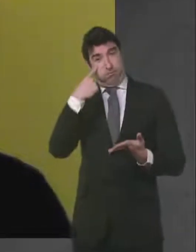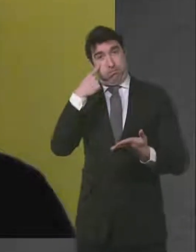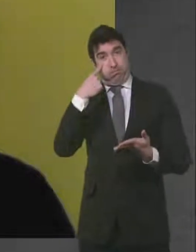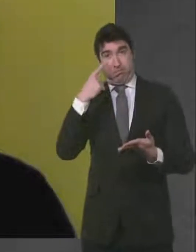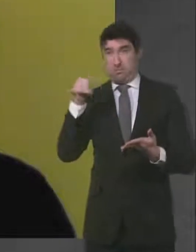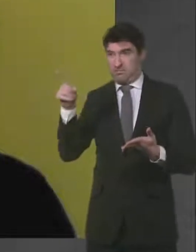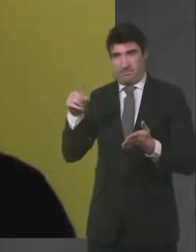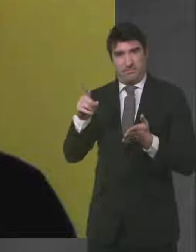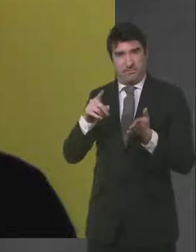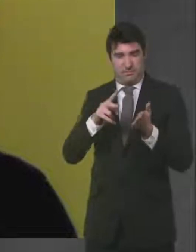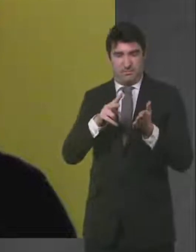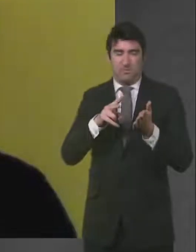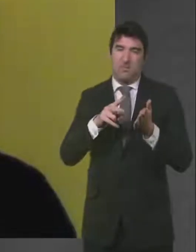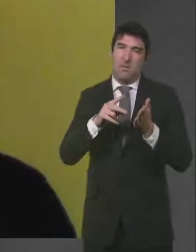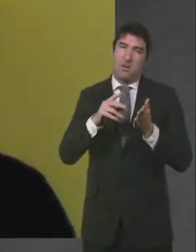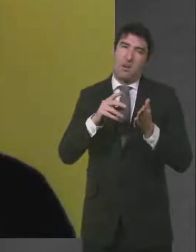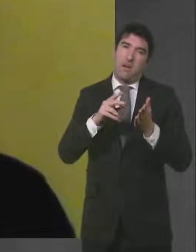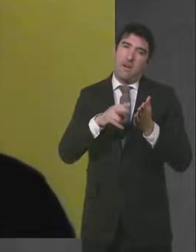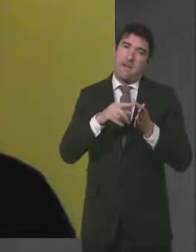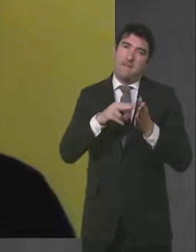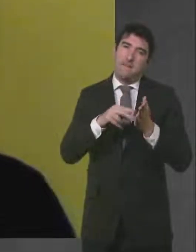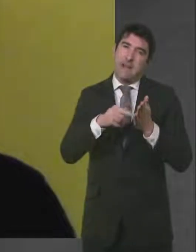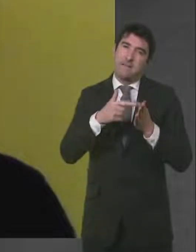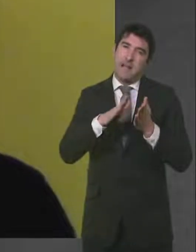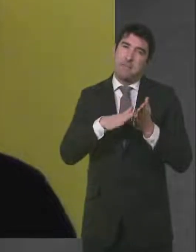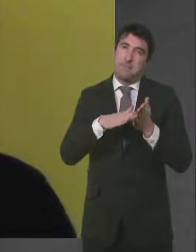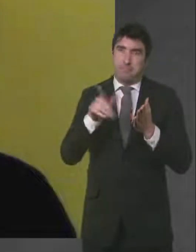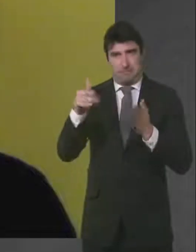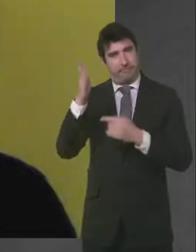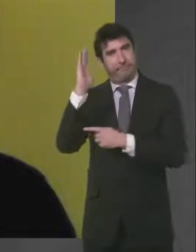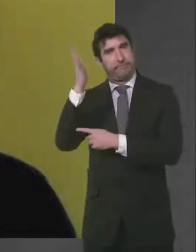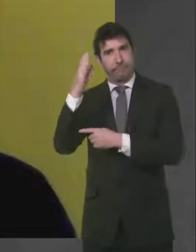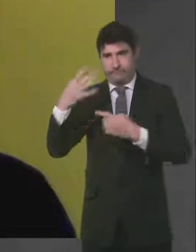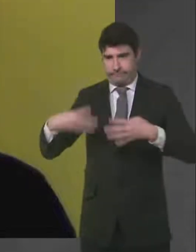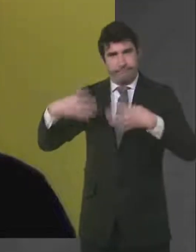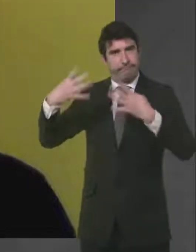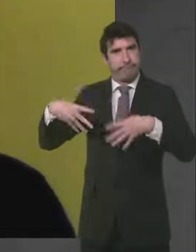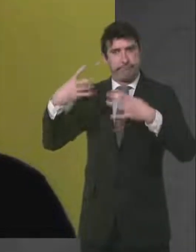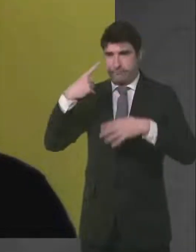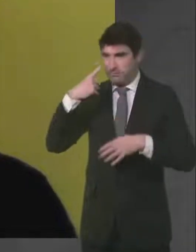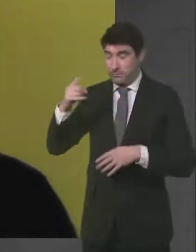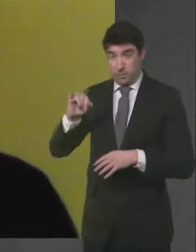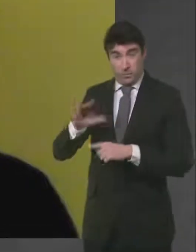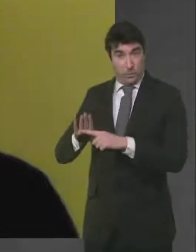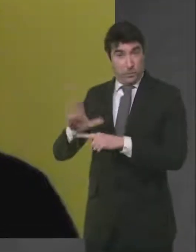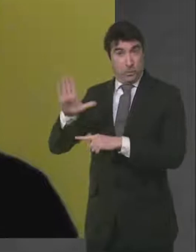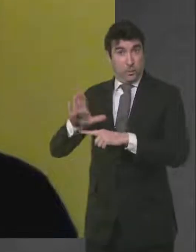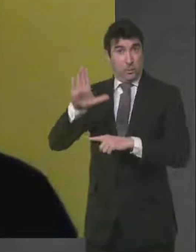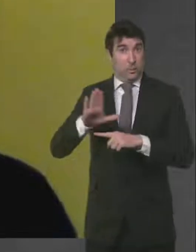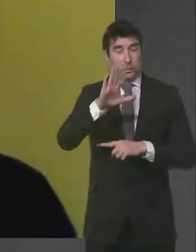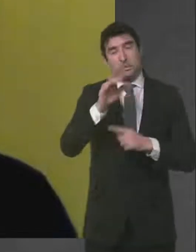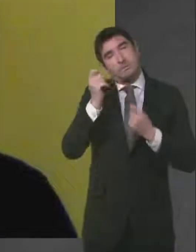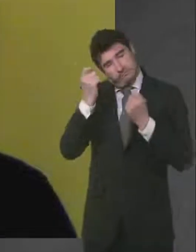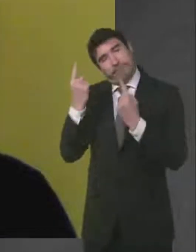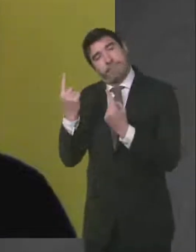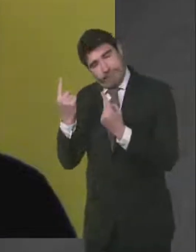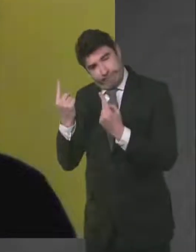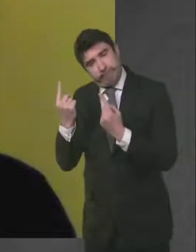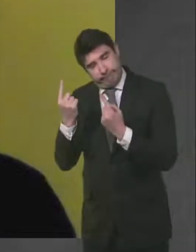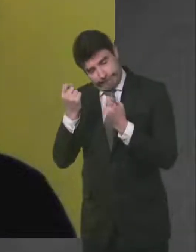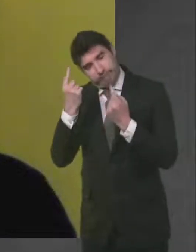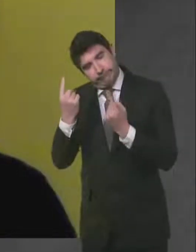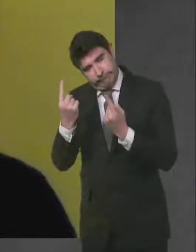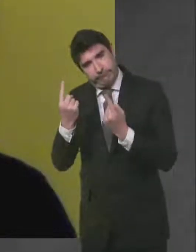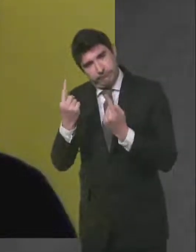vaccines change the situation we're in, what is the rationale behind sticking with the tier